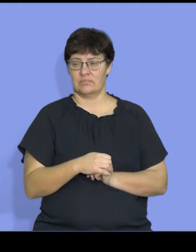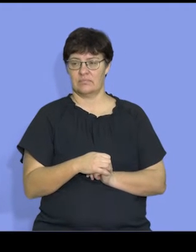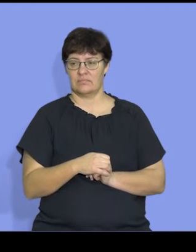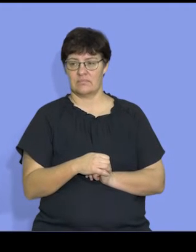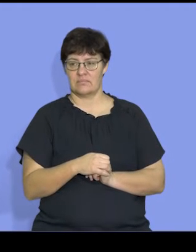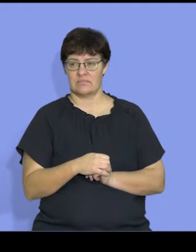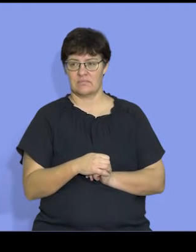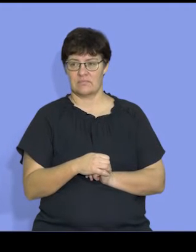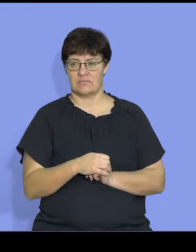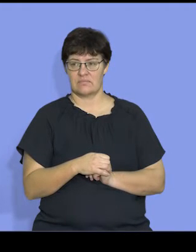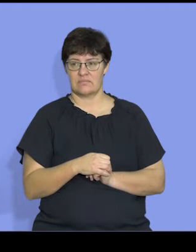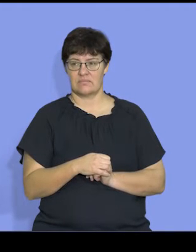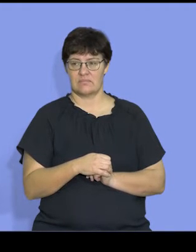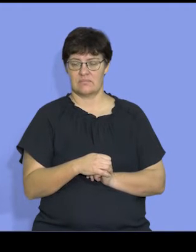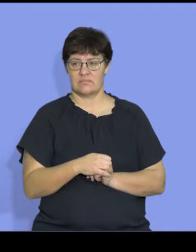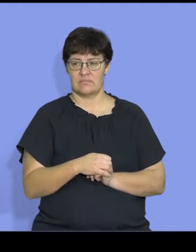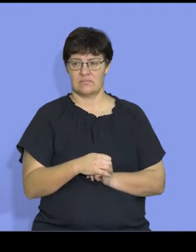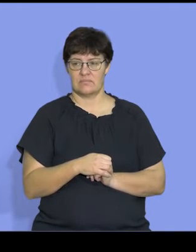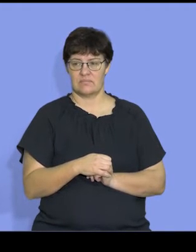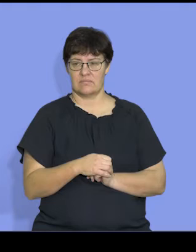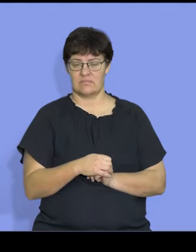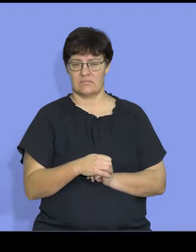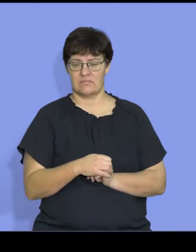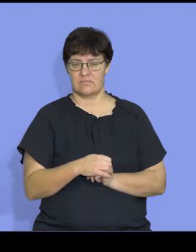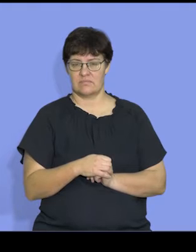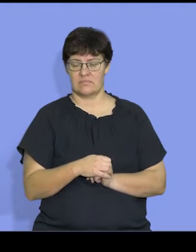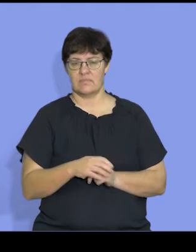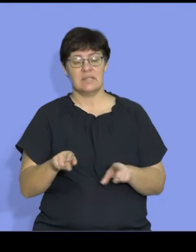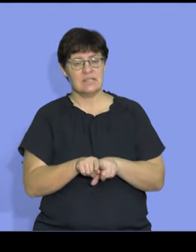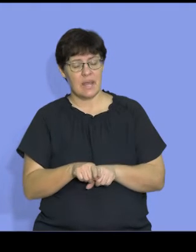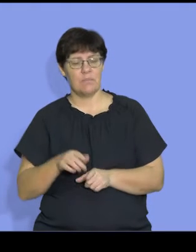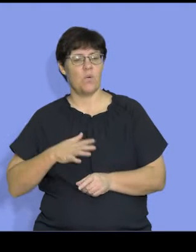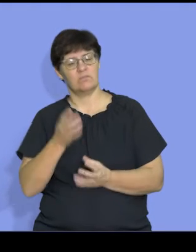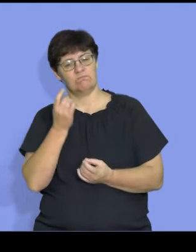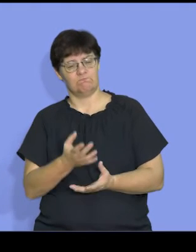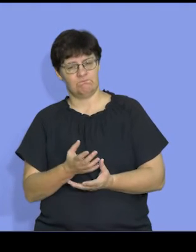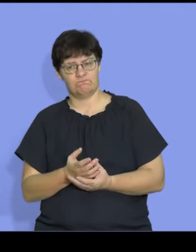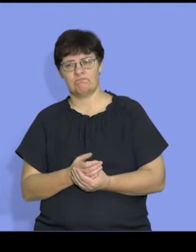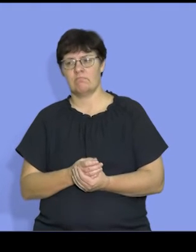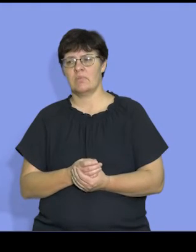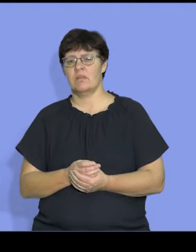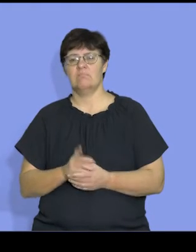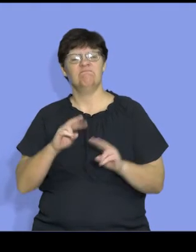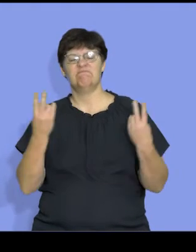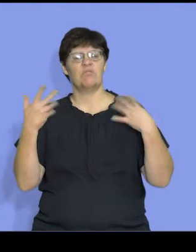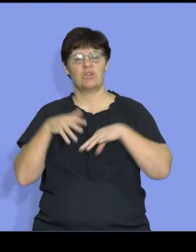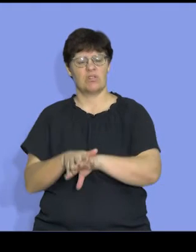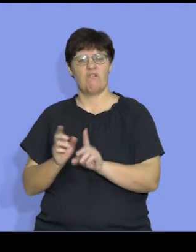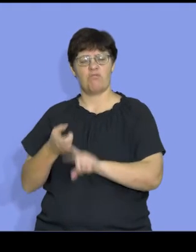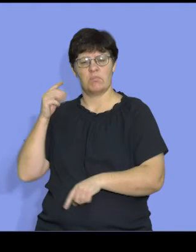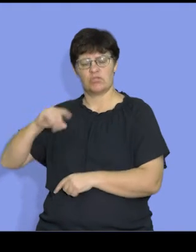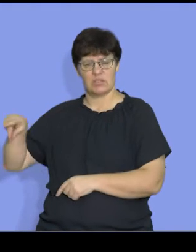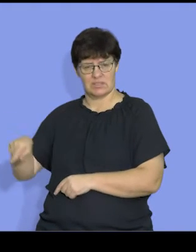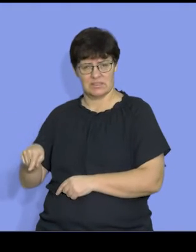Okay. Now, we also want to say, okay, this is a type, what type of reaction forms salt? We know these